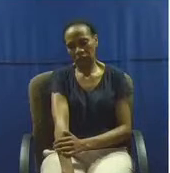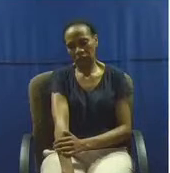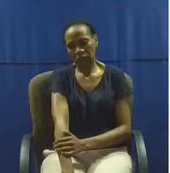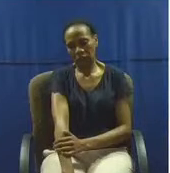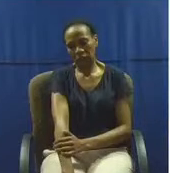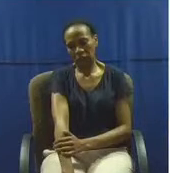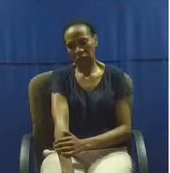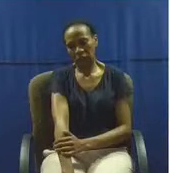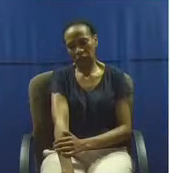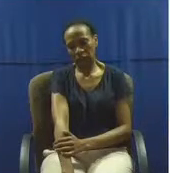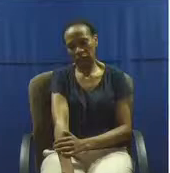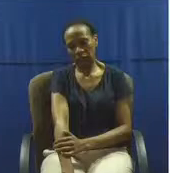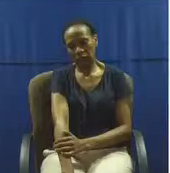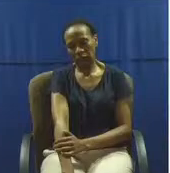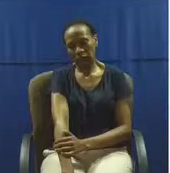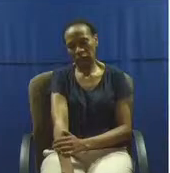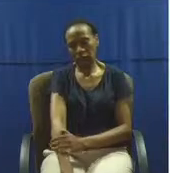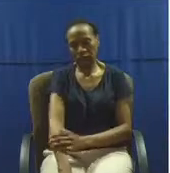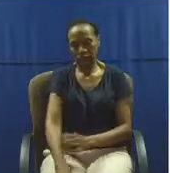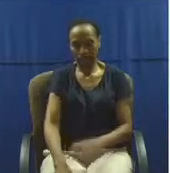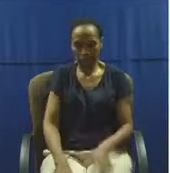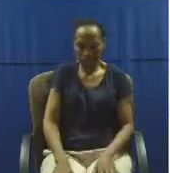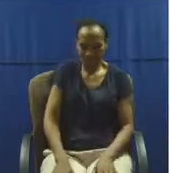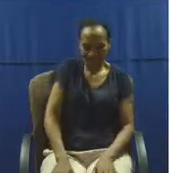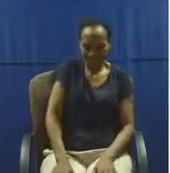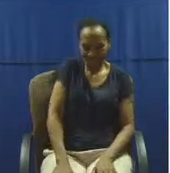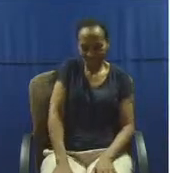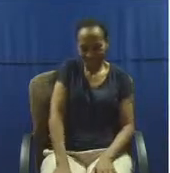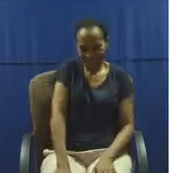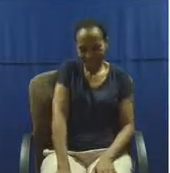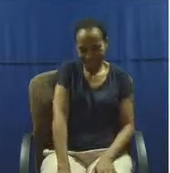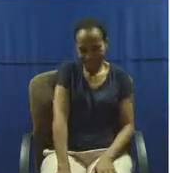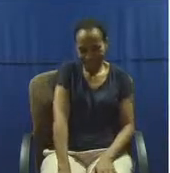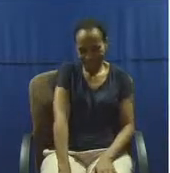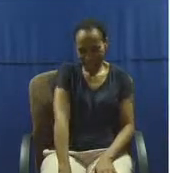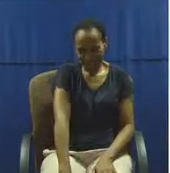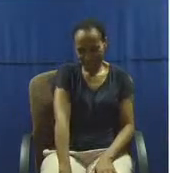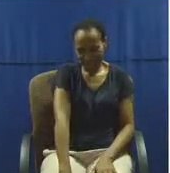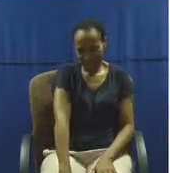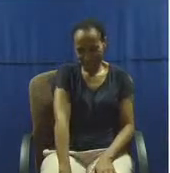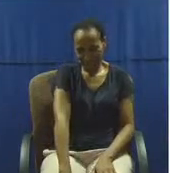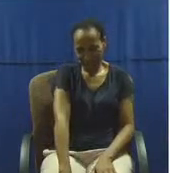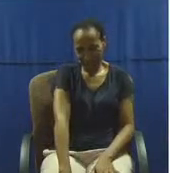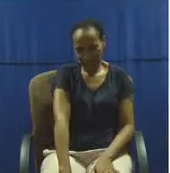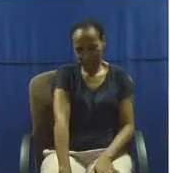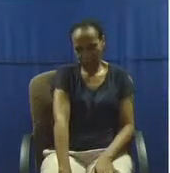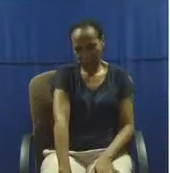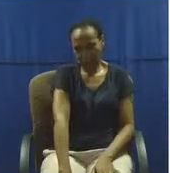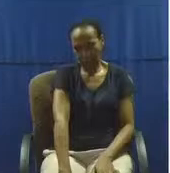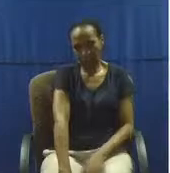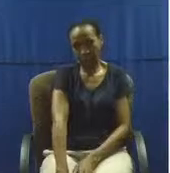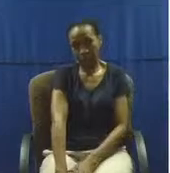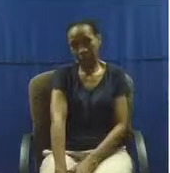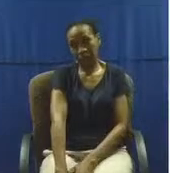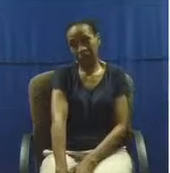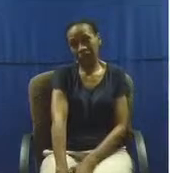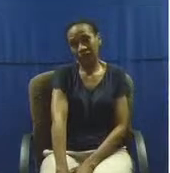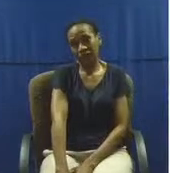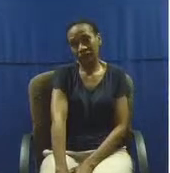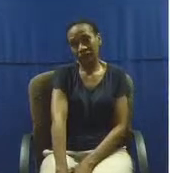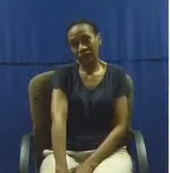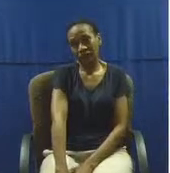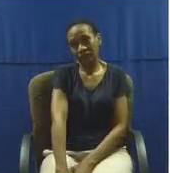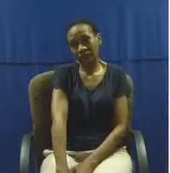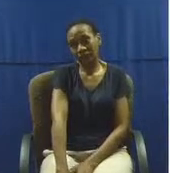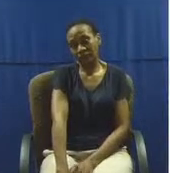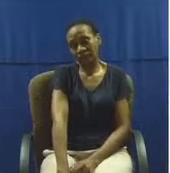and many other people are killed on a daily basis, Mr. President, and not this time around, not only